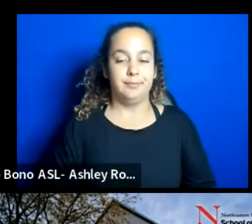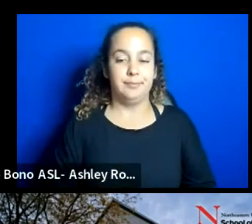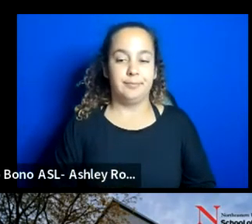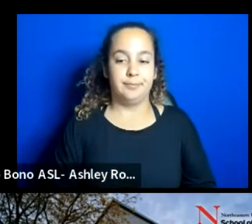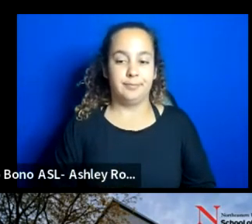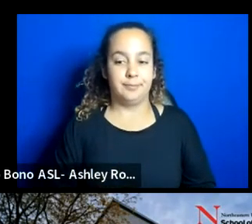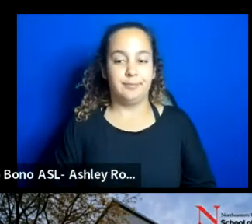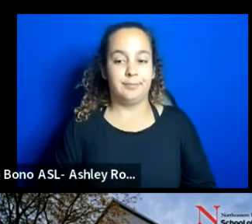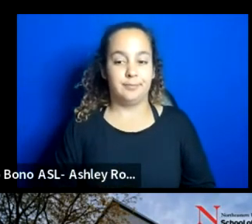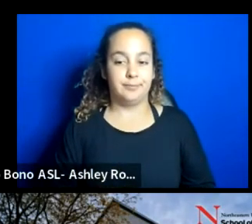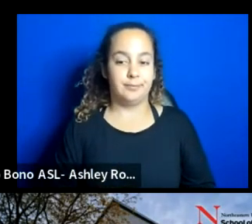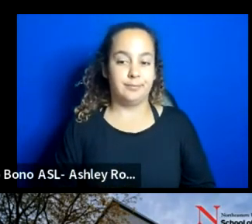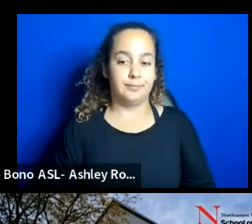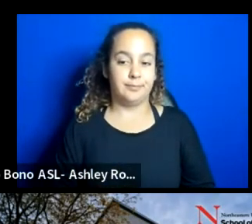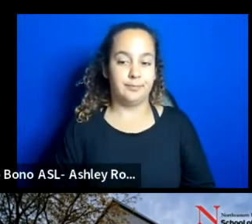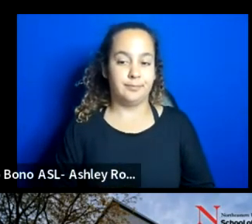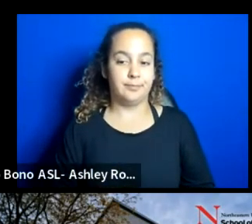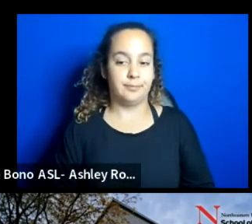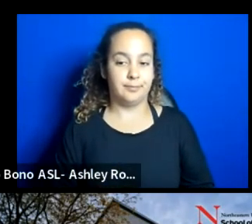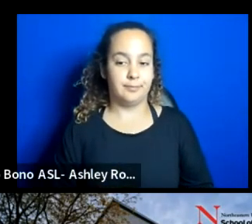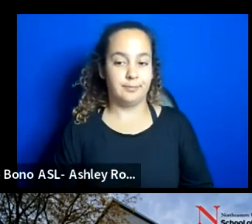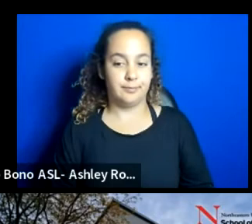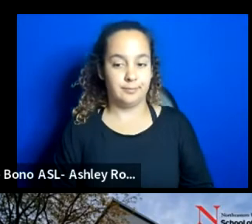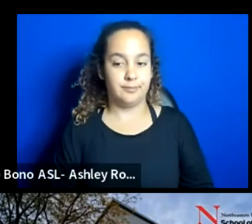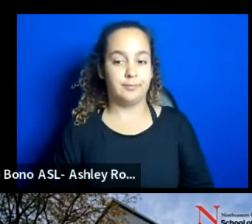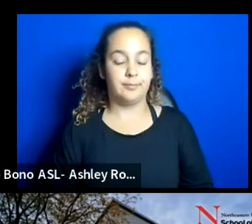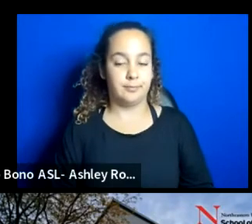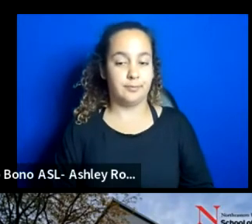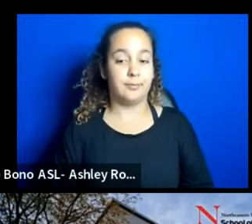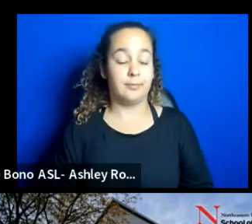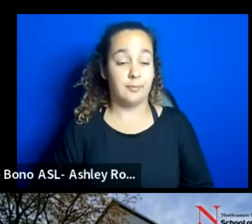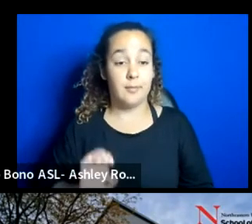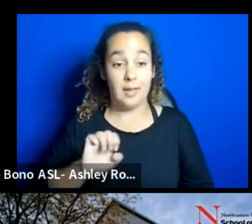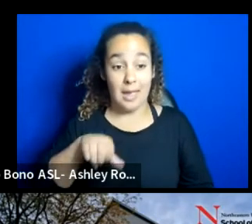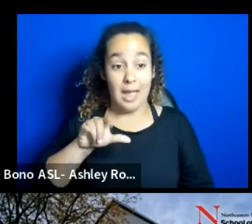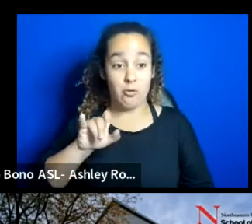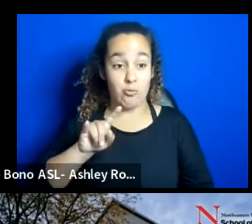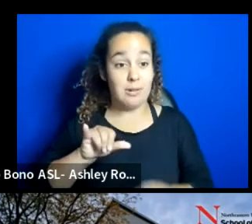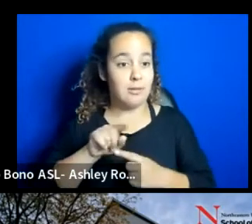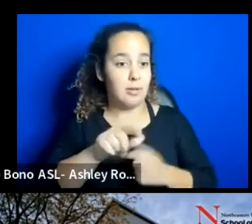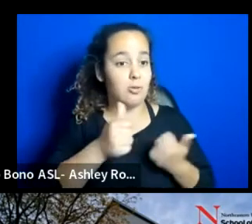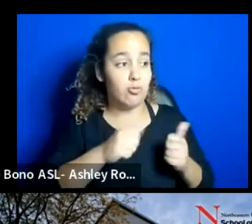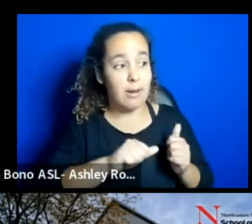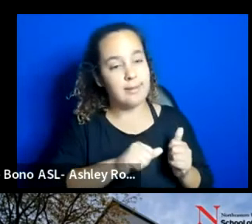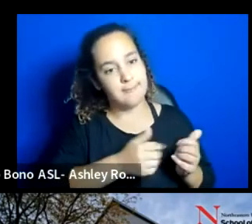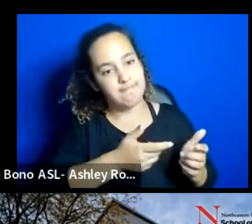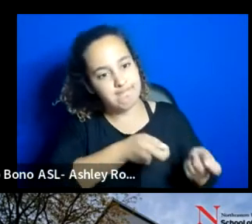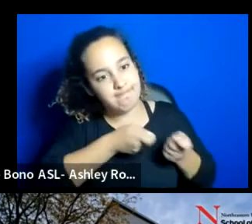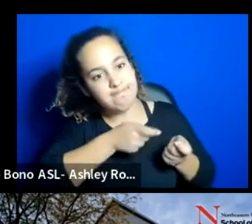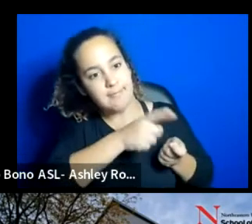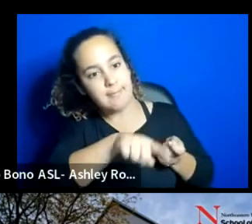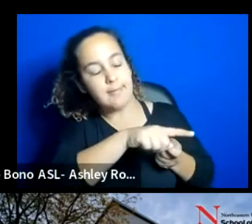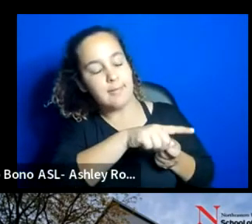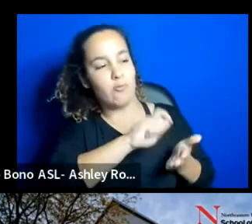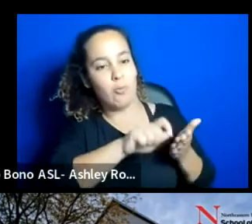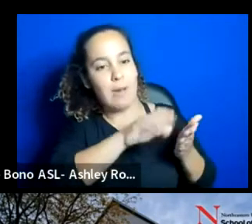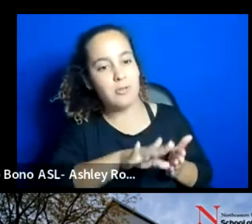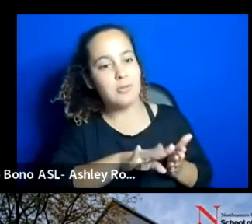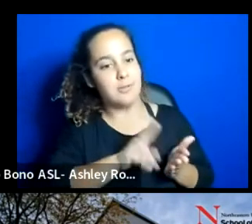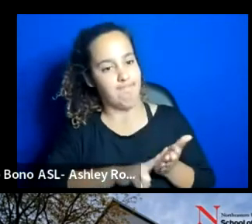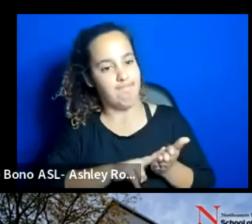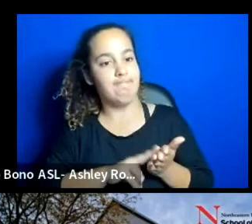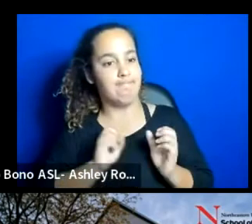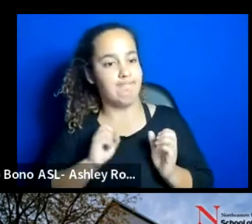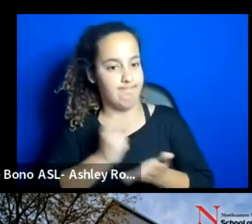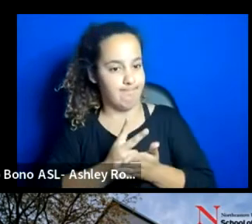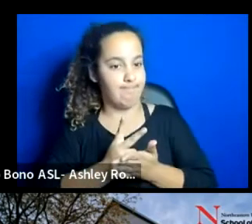They're not now, as Equity is trying to get playwrights to sign off, and they do, they're not dealing with the producers. They're going